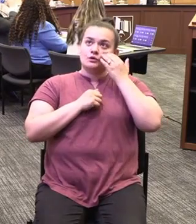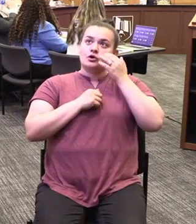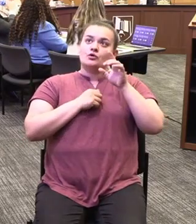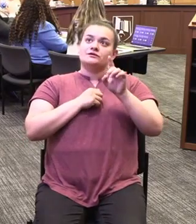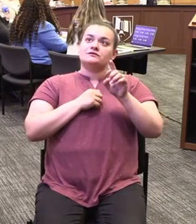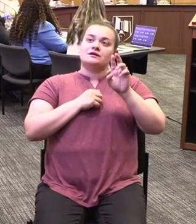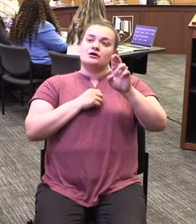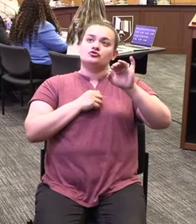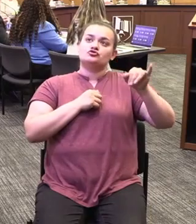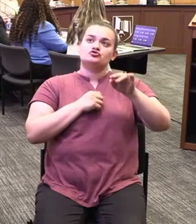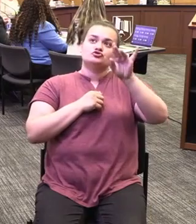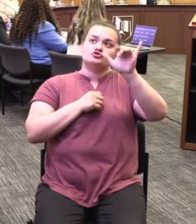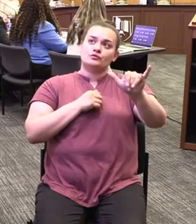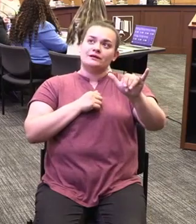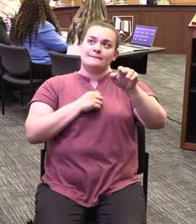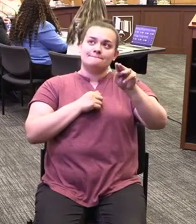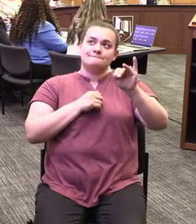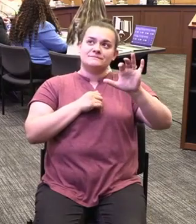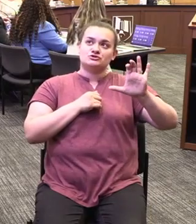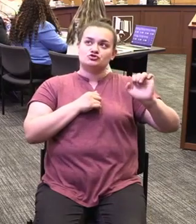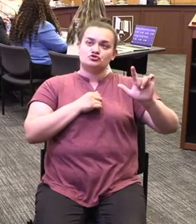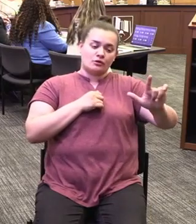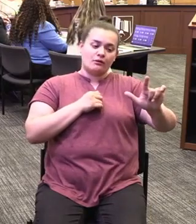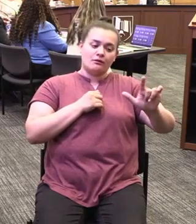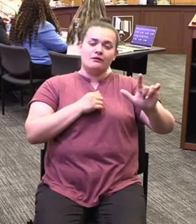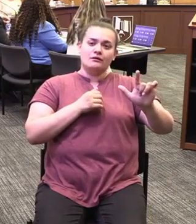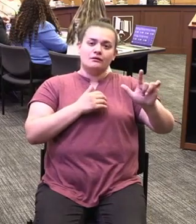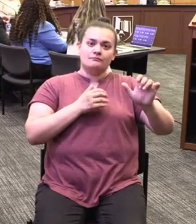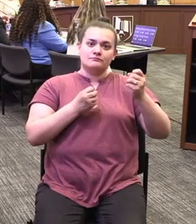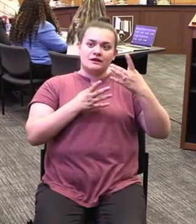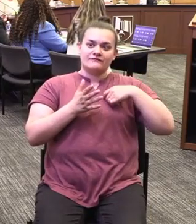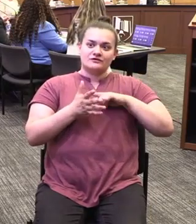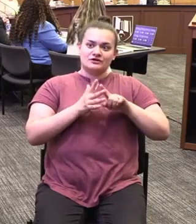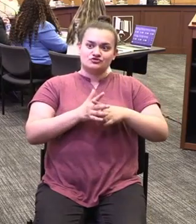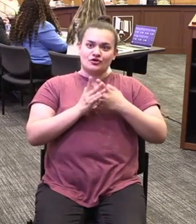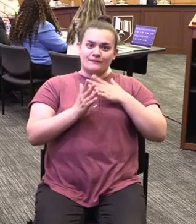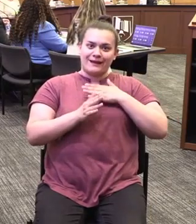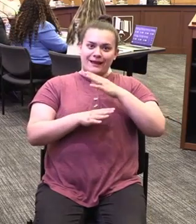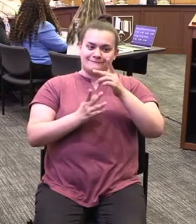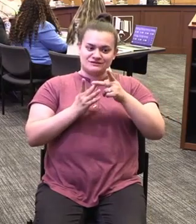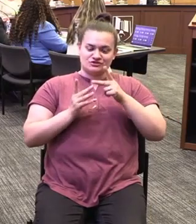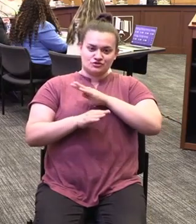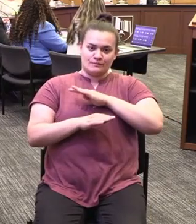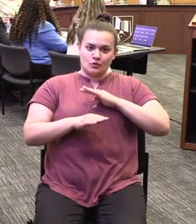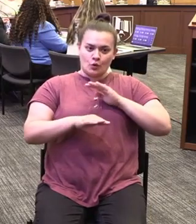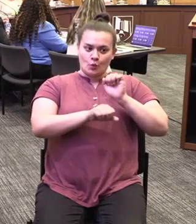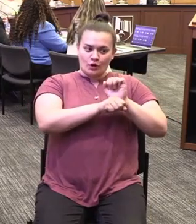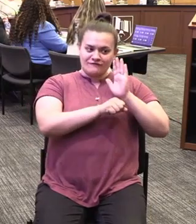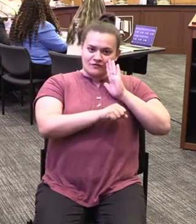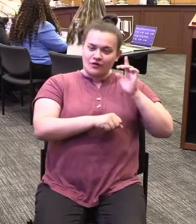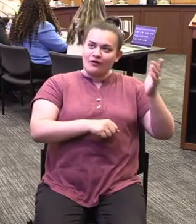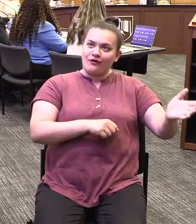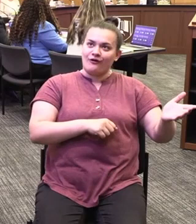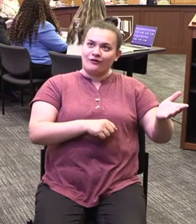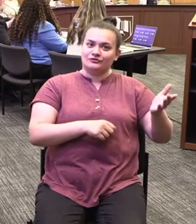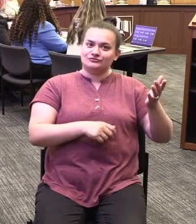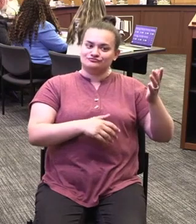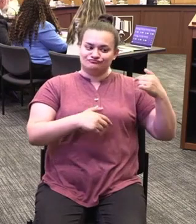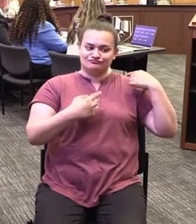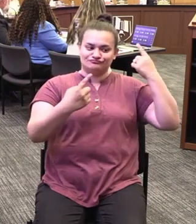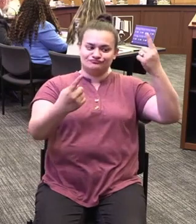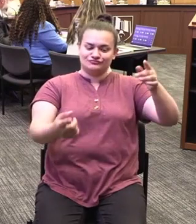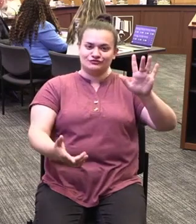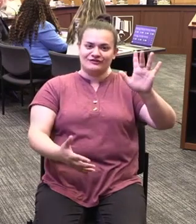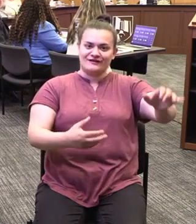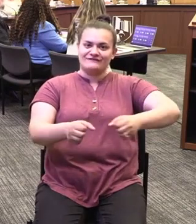Judy Mitchell, who many of us, I started my position on the board here working for her. She'd been around the campus for 25 years or